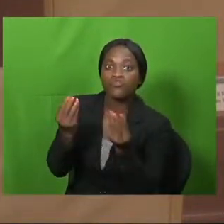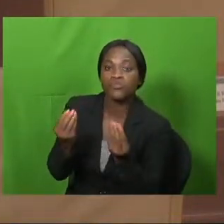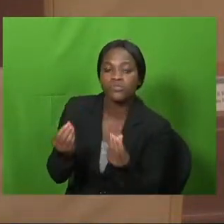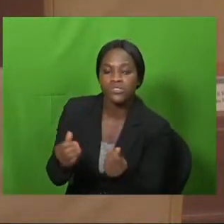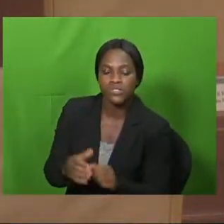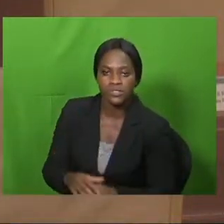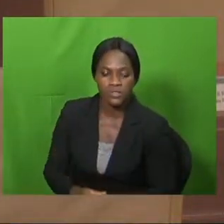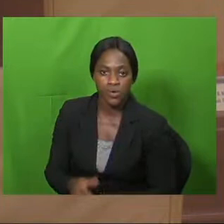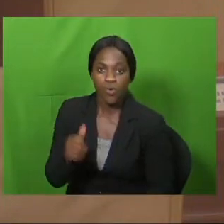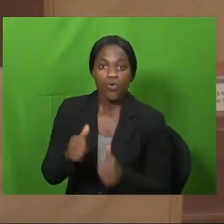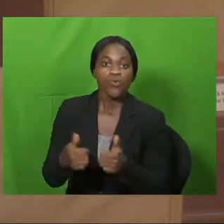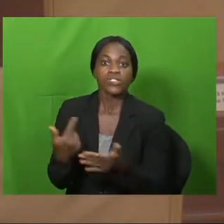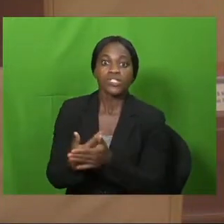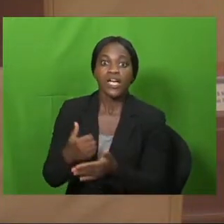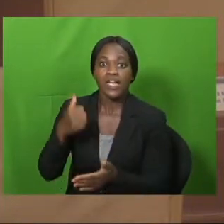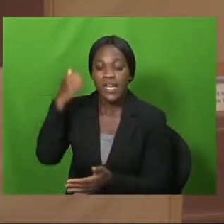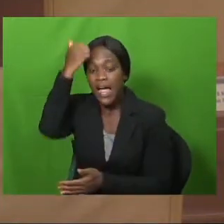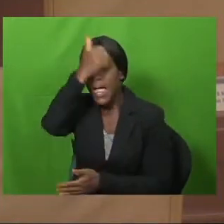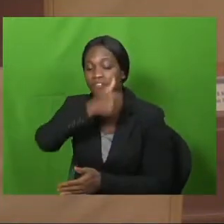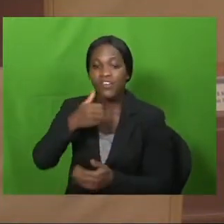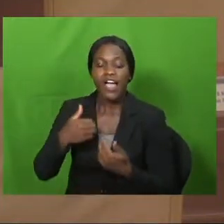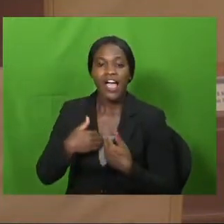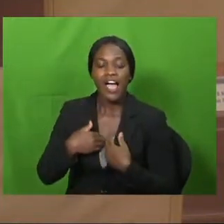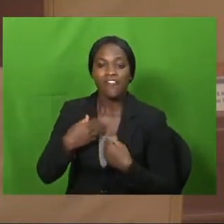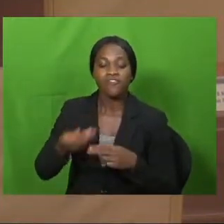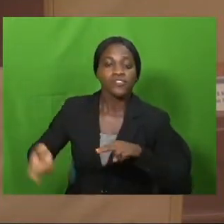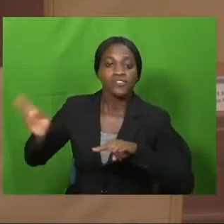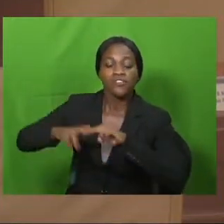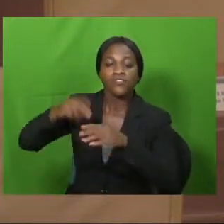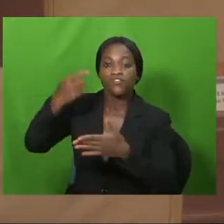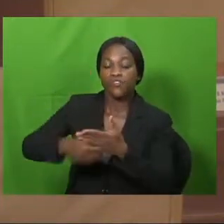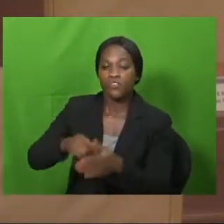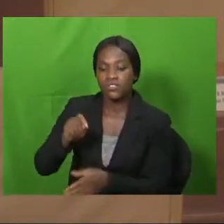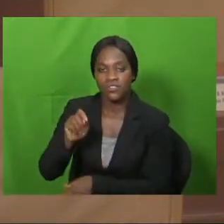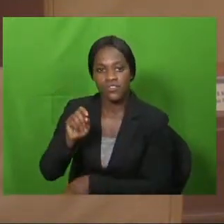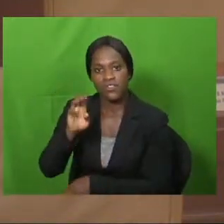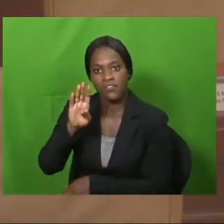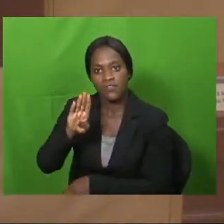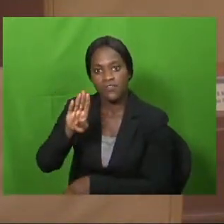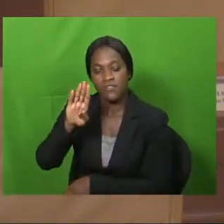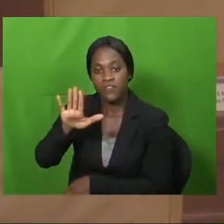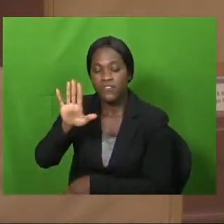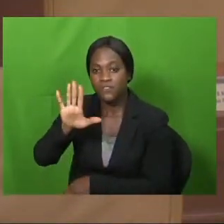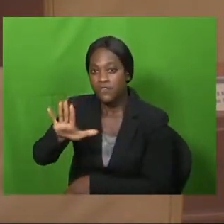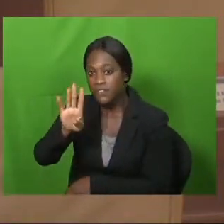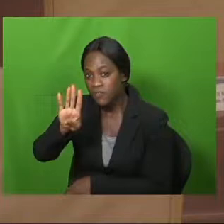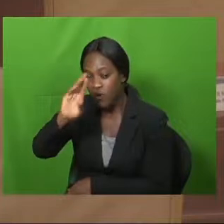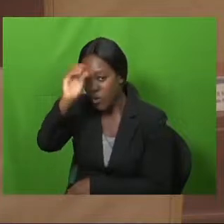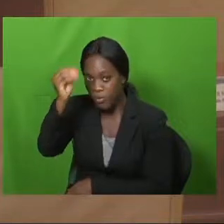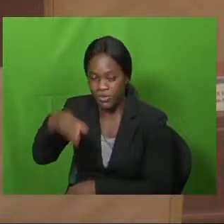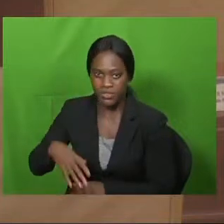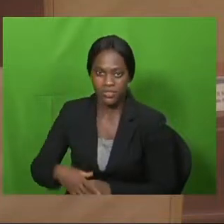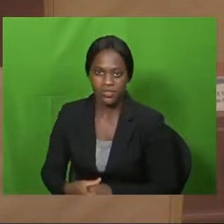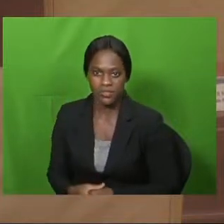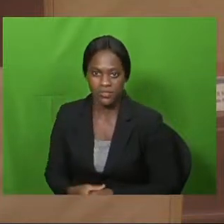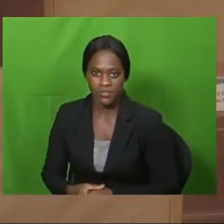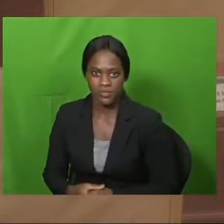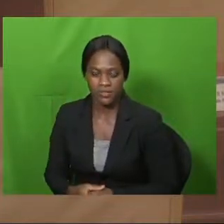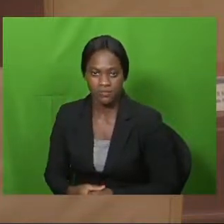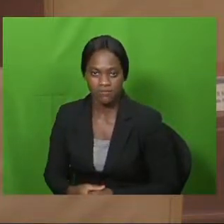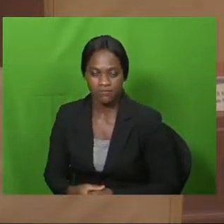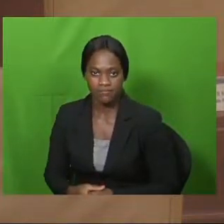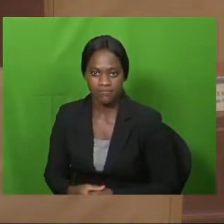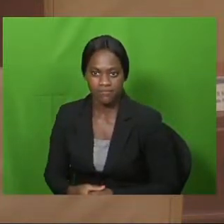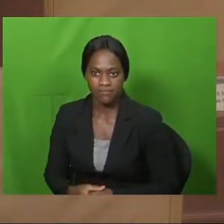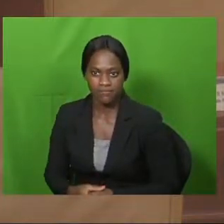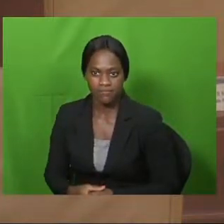Africa has an inflation rate of 54%? Tell us. There's COVID. Which country? One country that has an inflation rate of 54%.